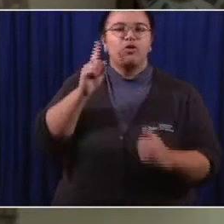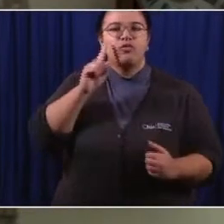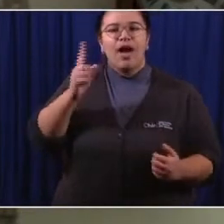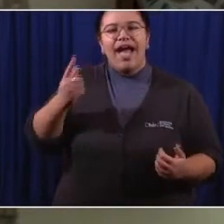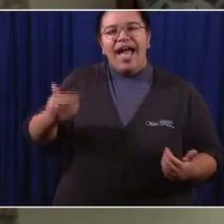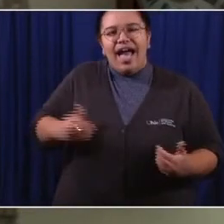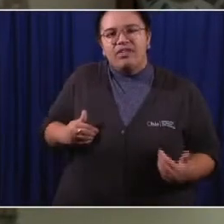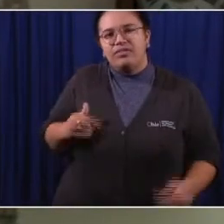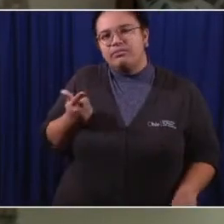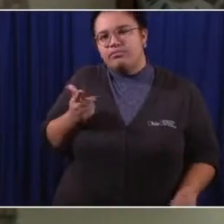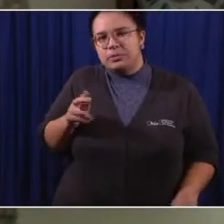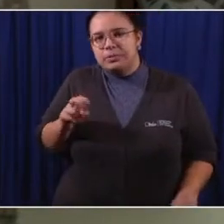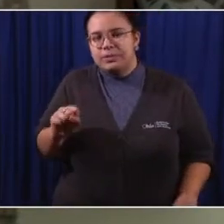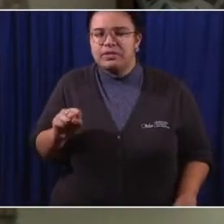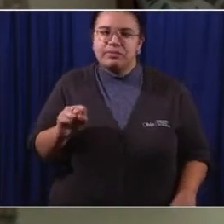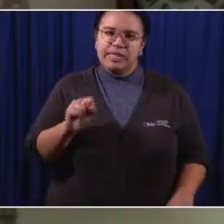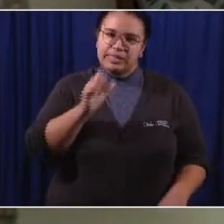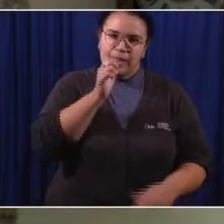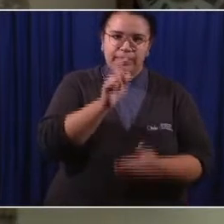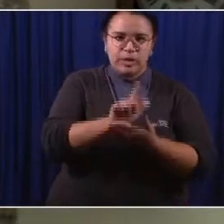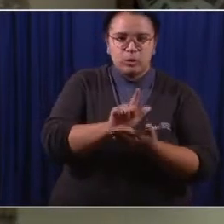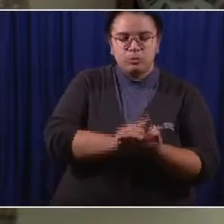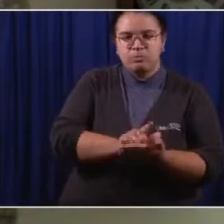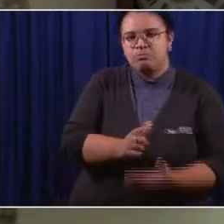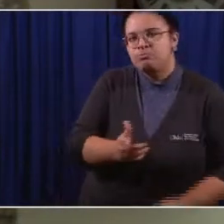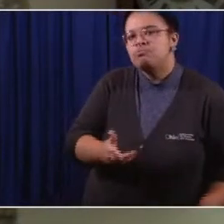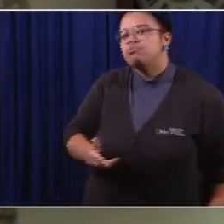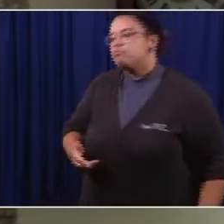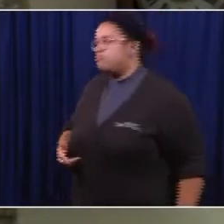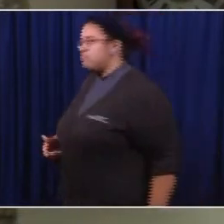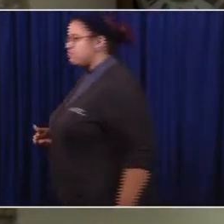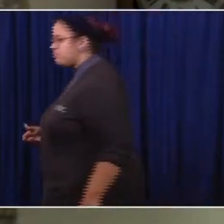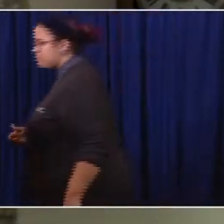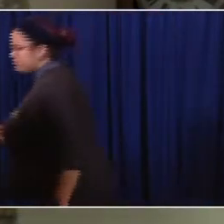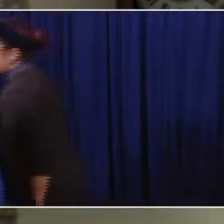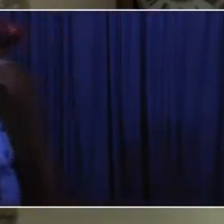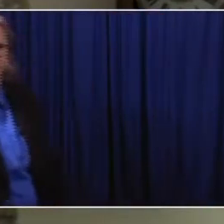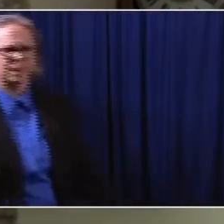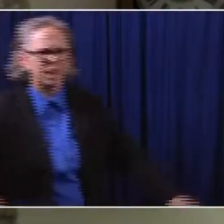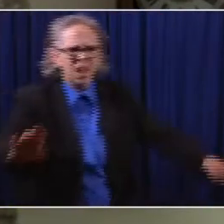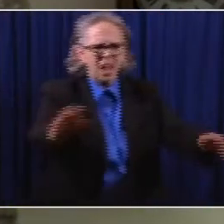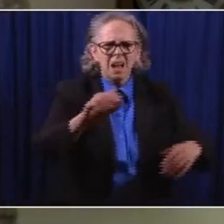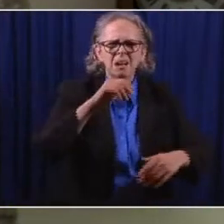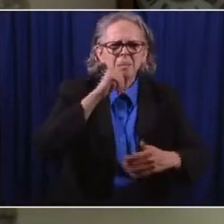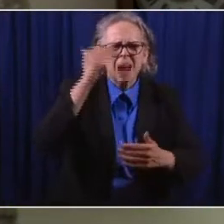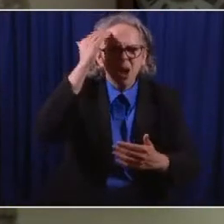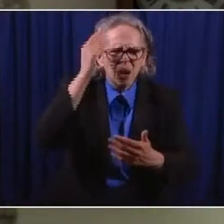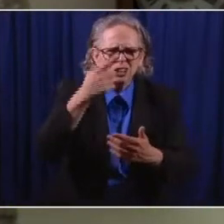departments. I'm not aware of that. You want to tell me more about the program?